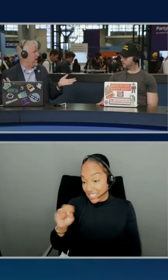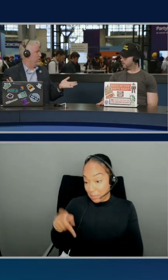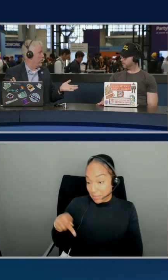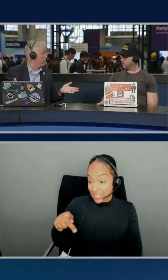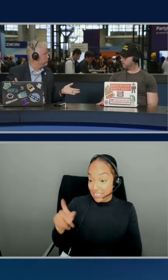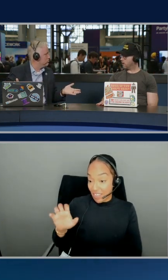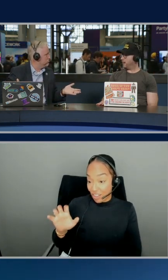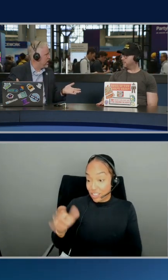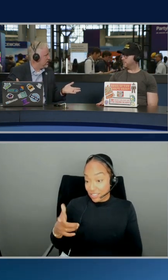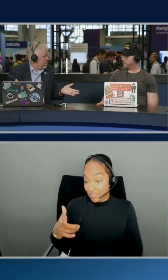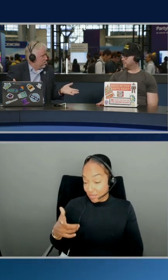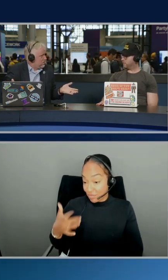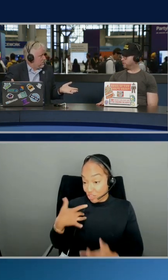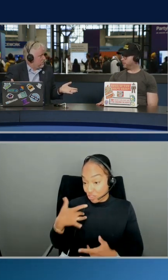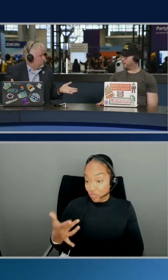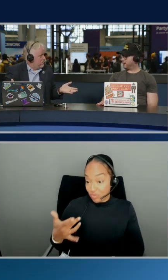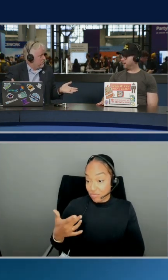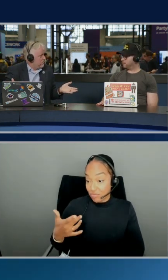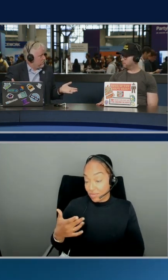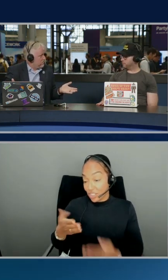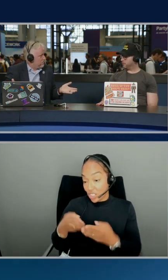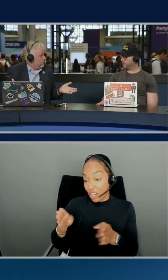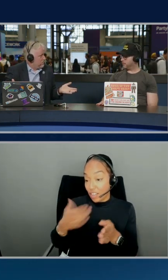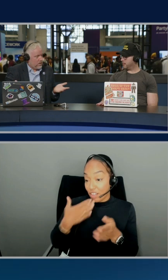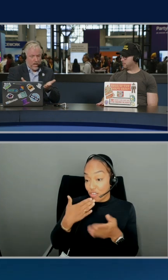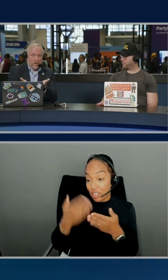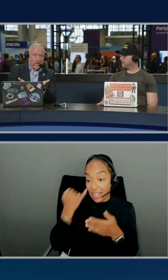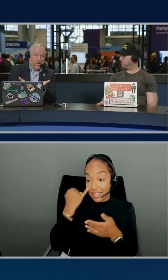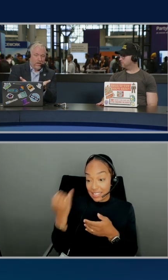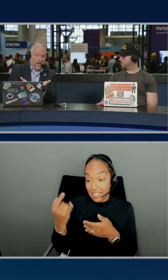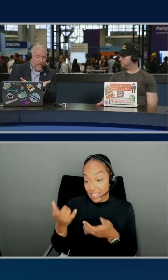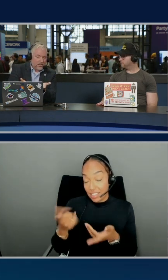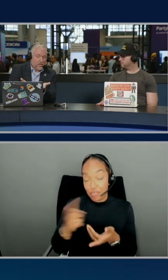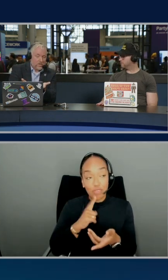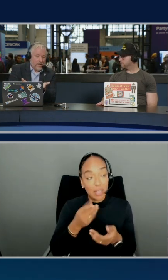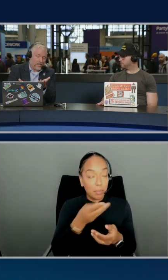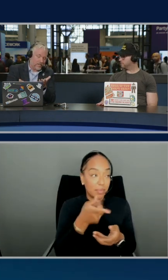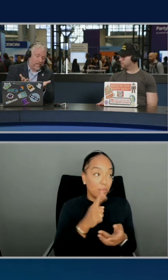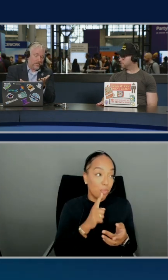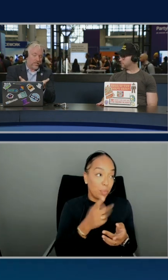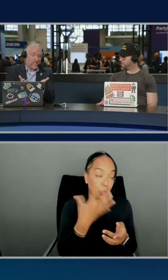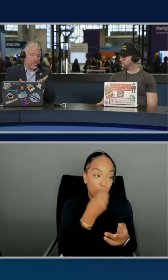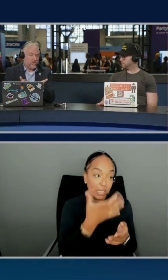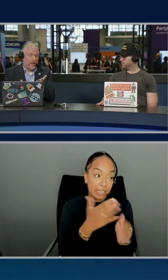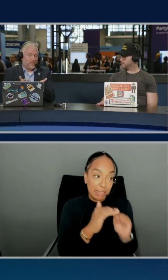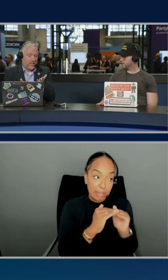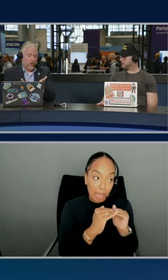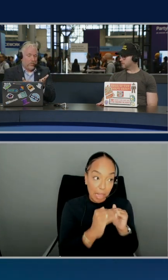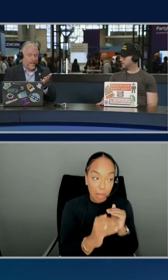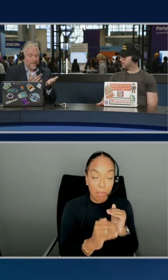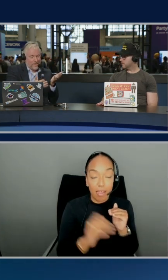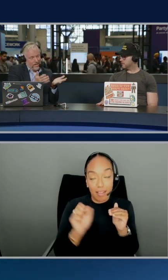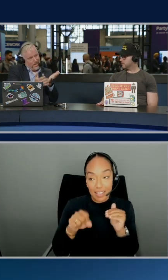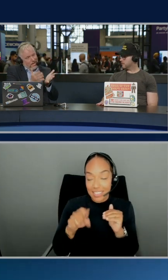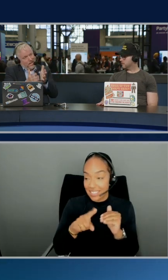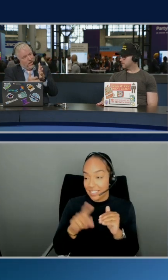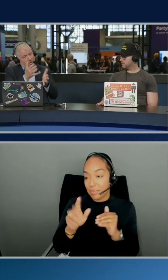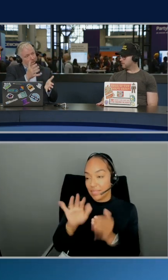to just buy and hold. Right. Right? It's a pretty stable. And that's what you see. It centers around 0